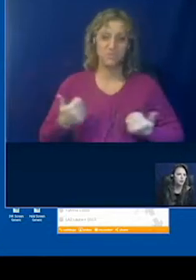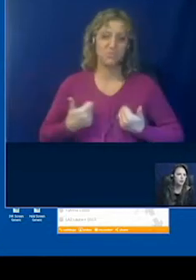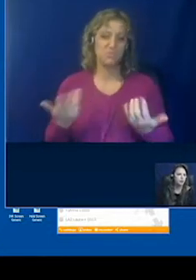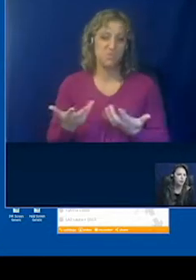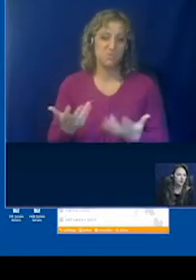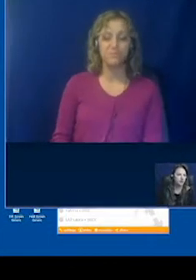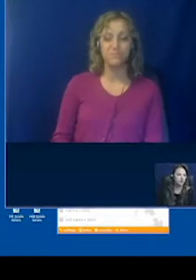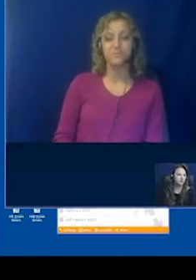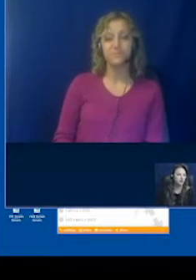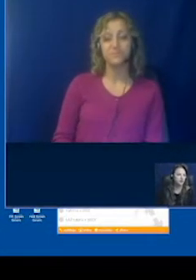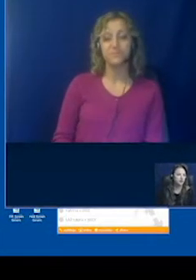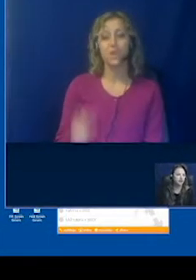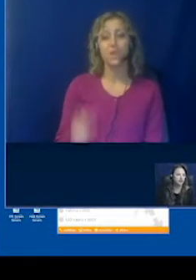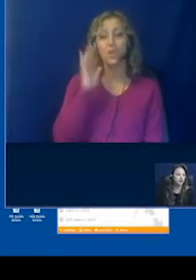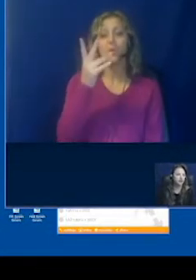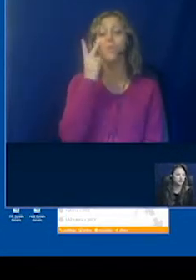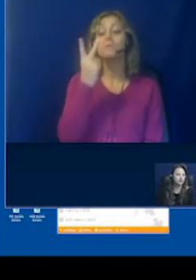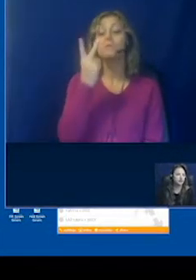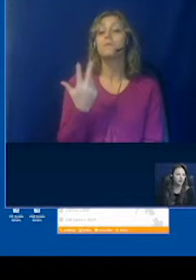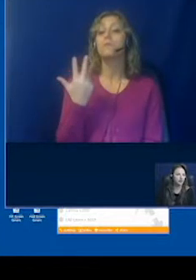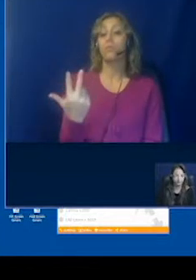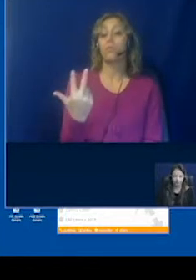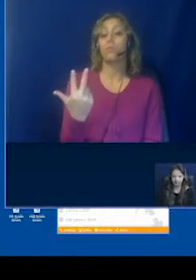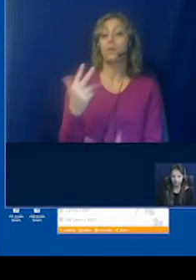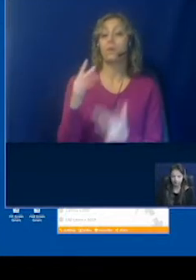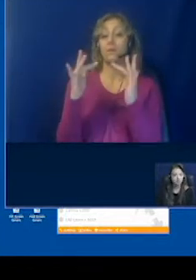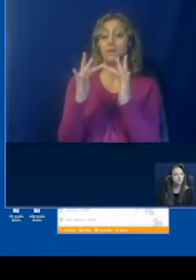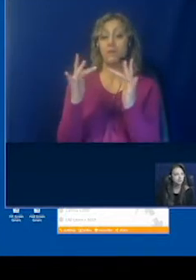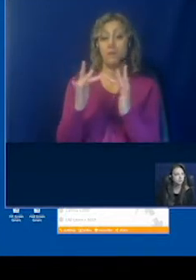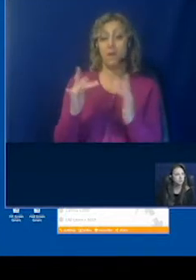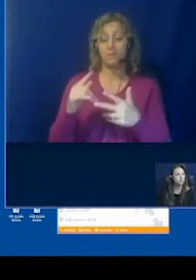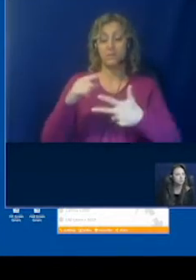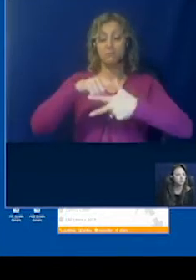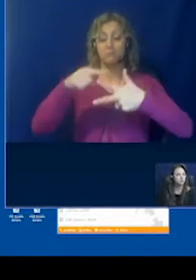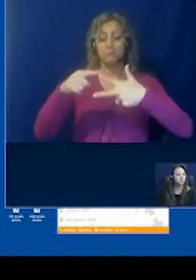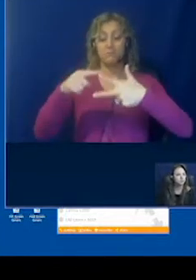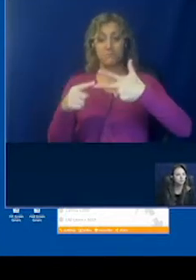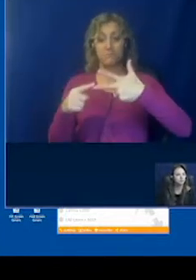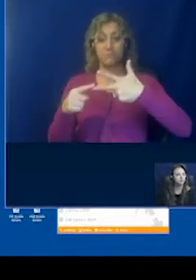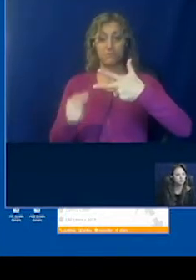You'll see 3 contacts listed here.